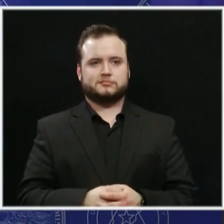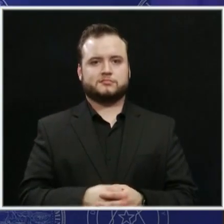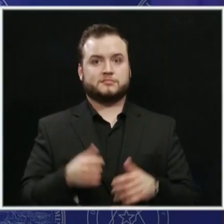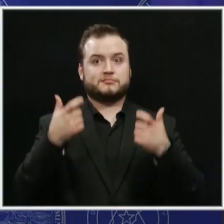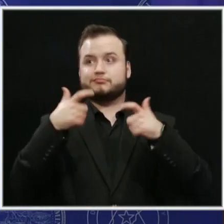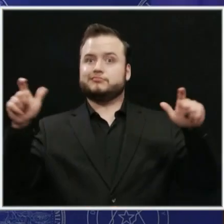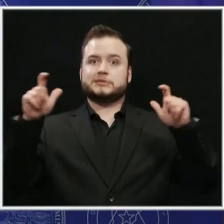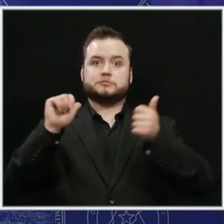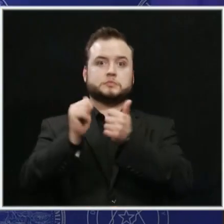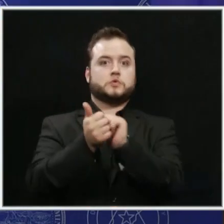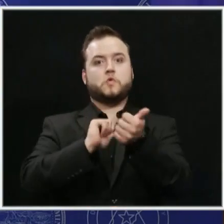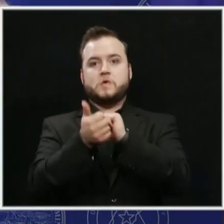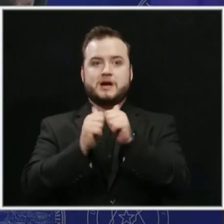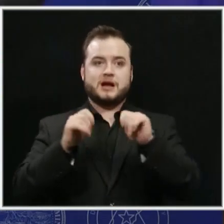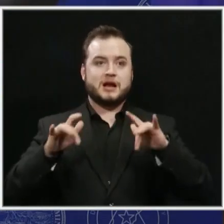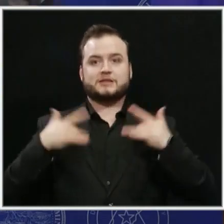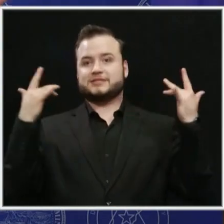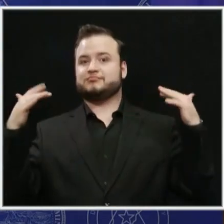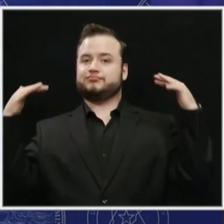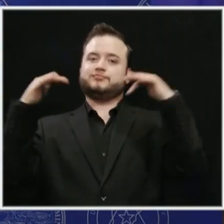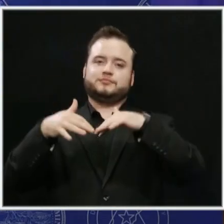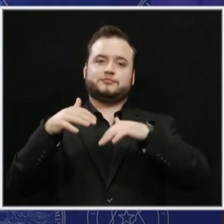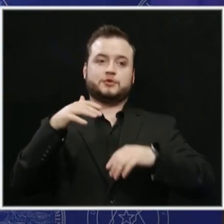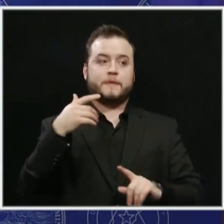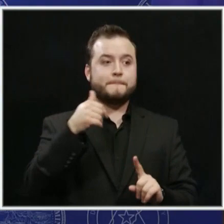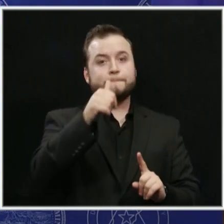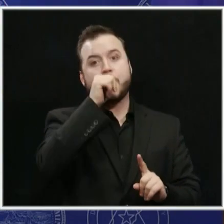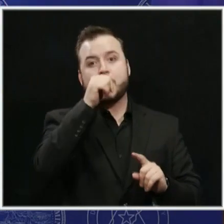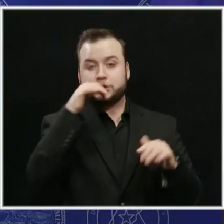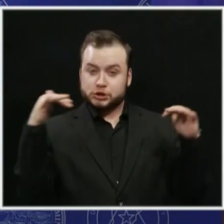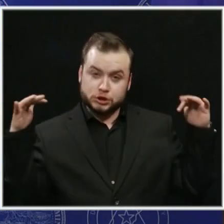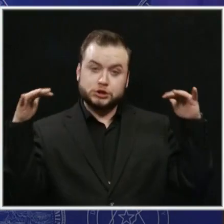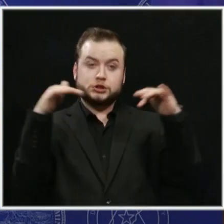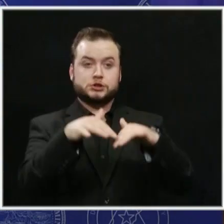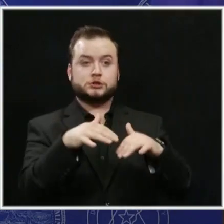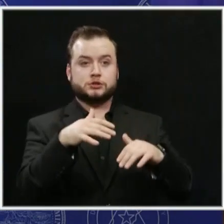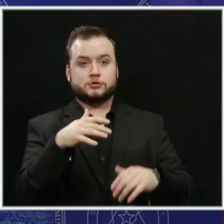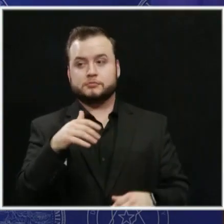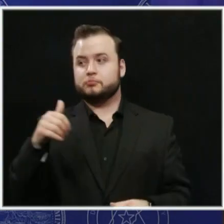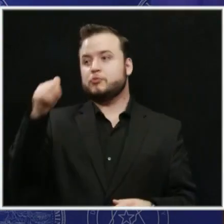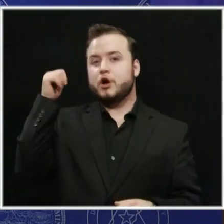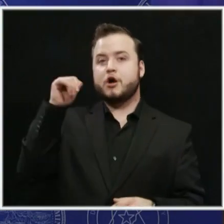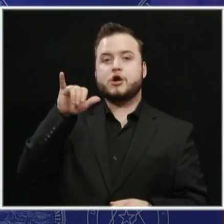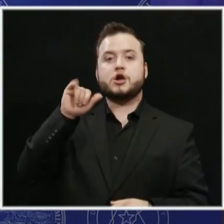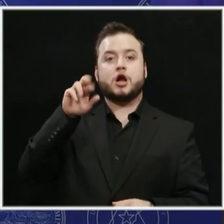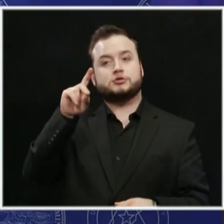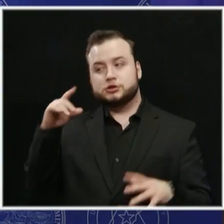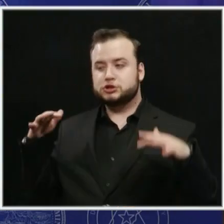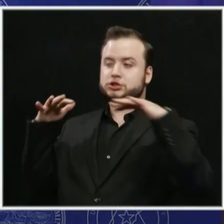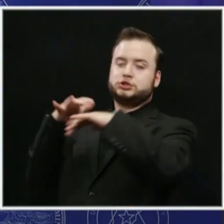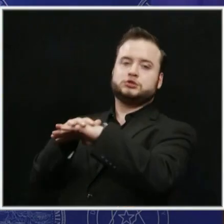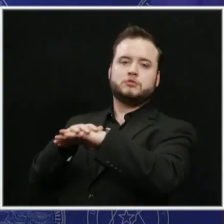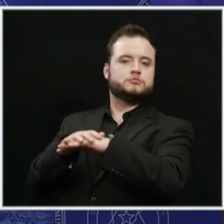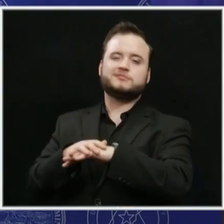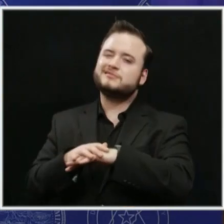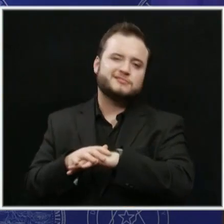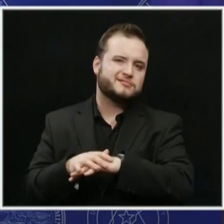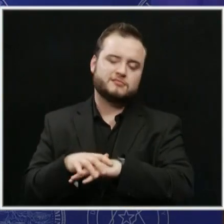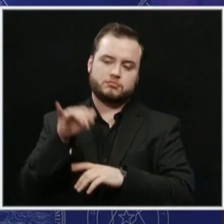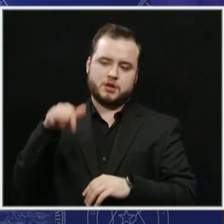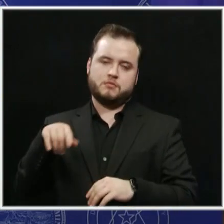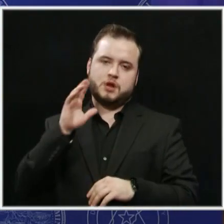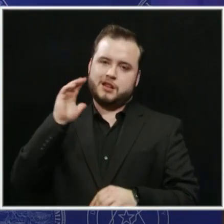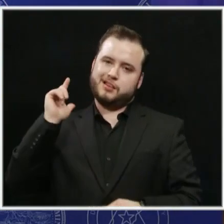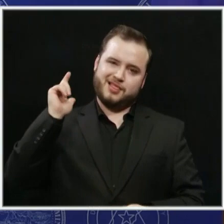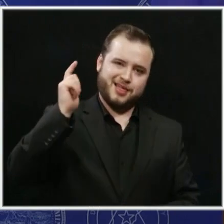crowded bars and restaurants, large backyard parties are going to be some of the last things that come back on. And so that doesn't